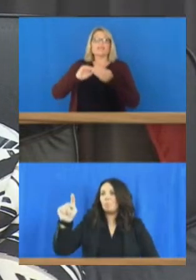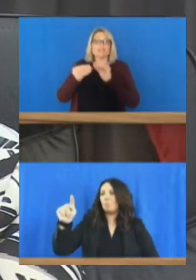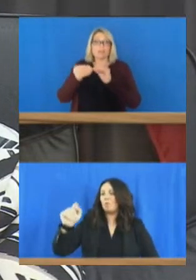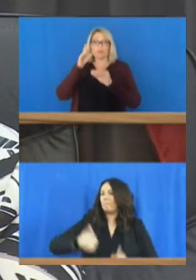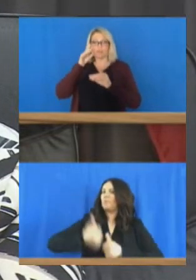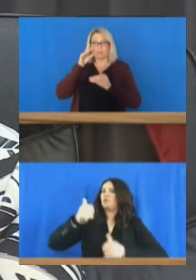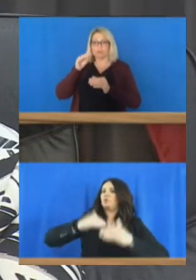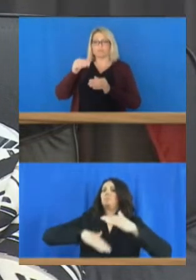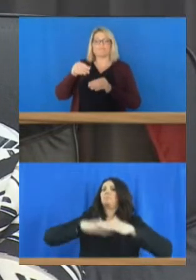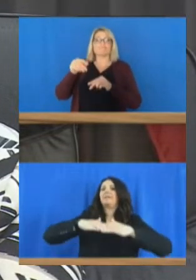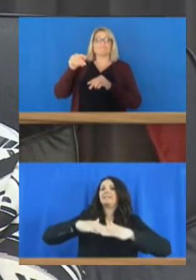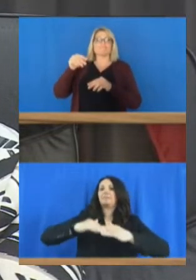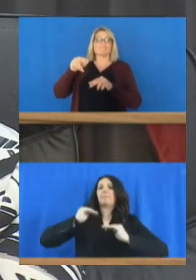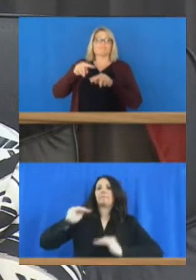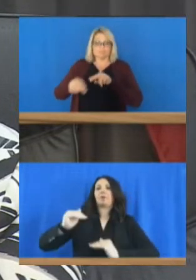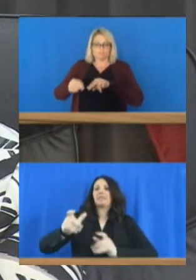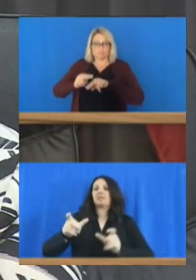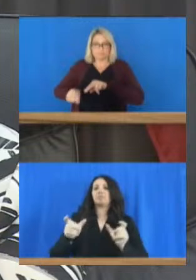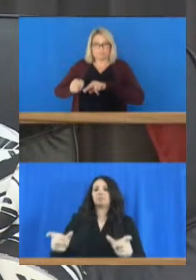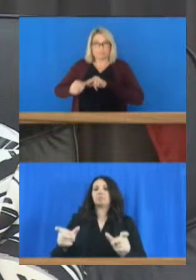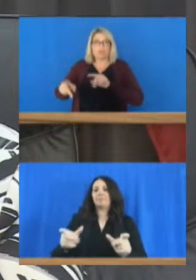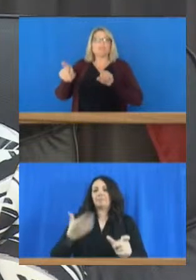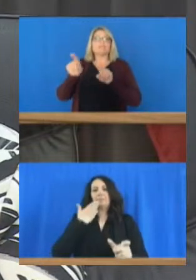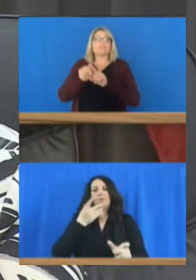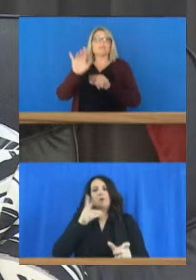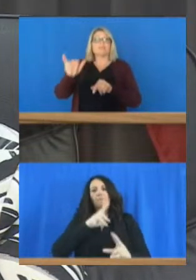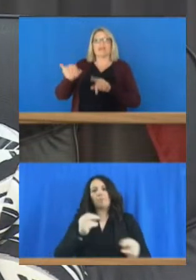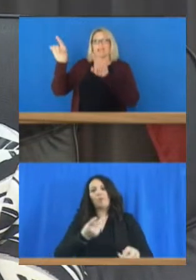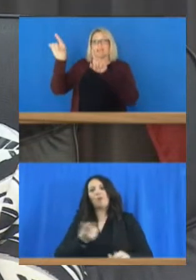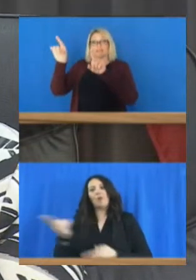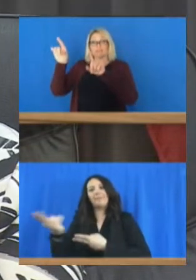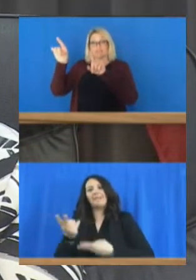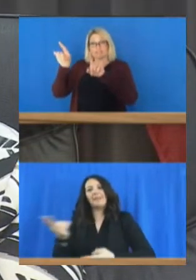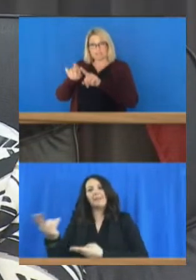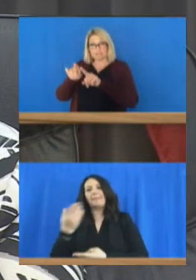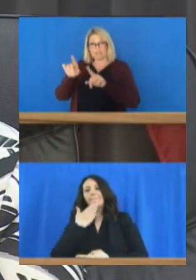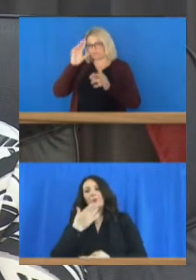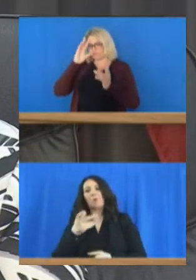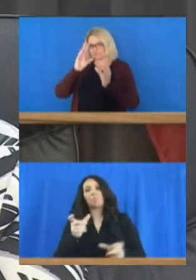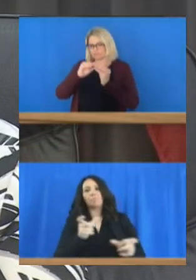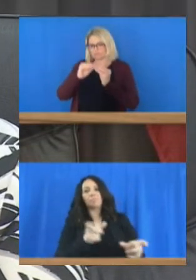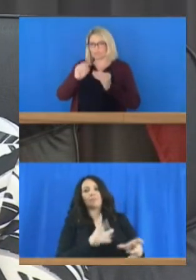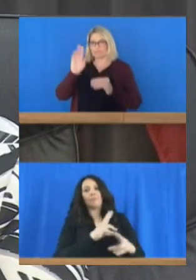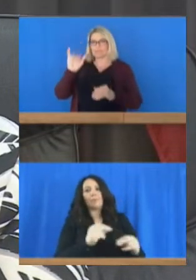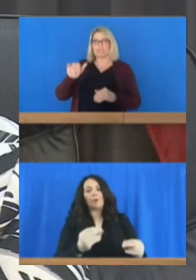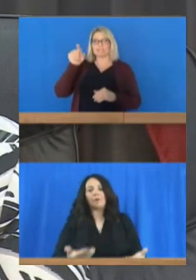social development survey for that number, or how many staff members are accounted for with that survey?